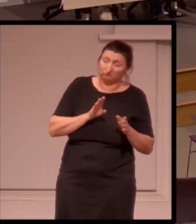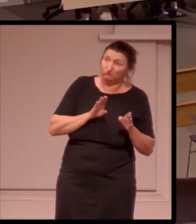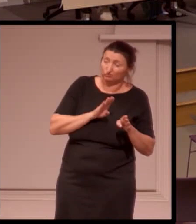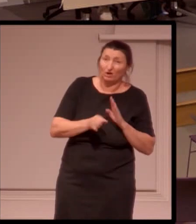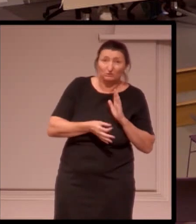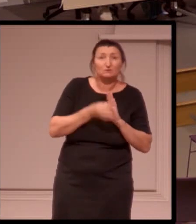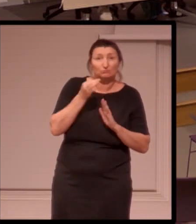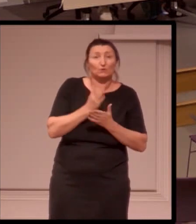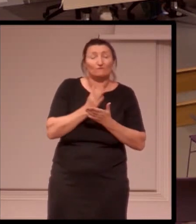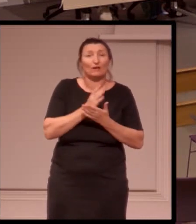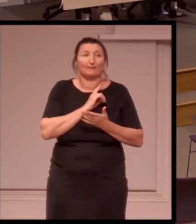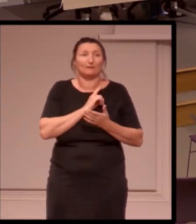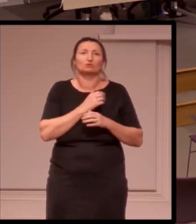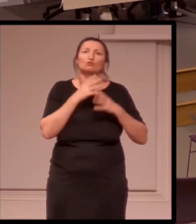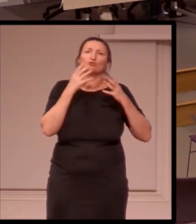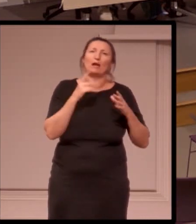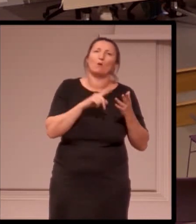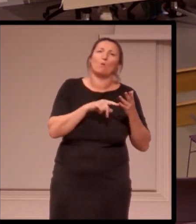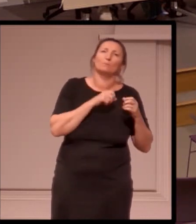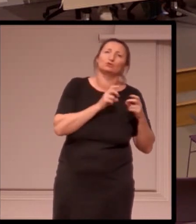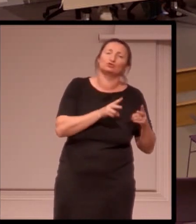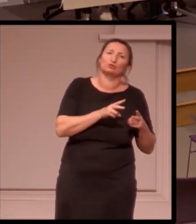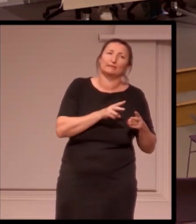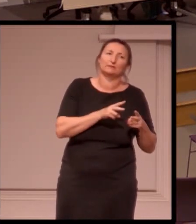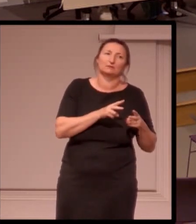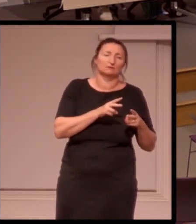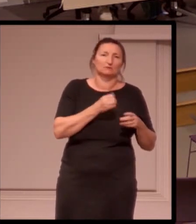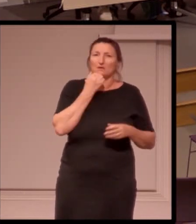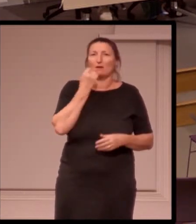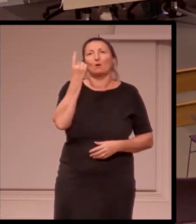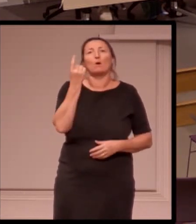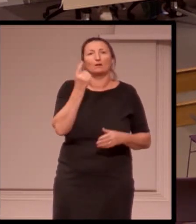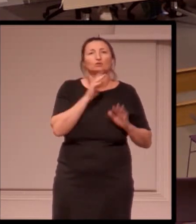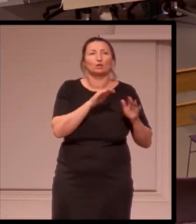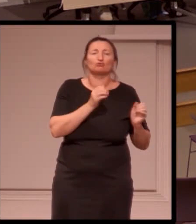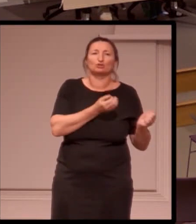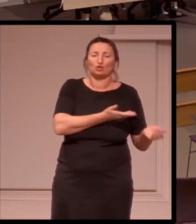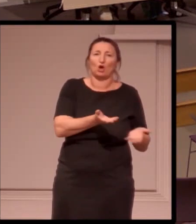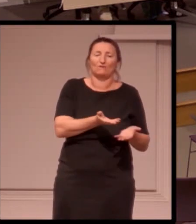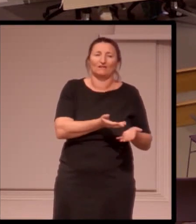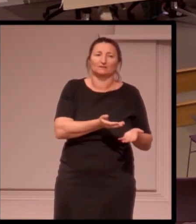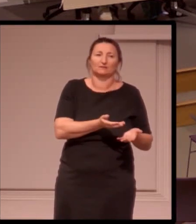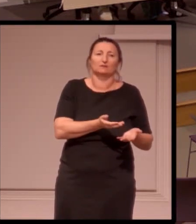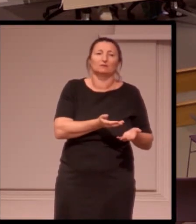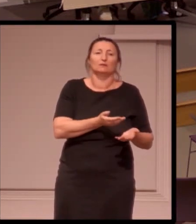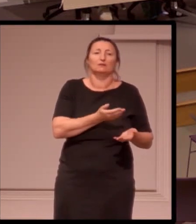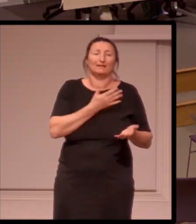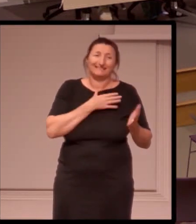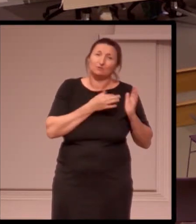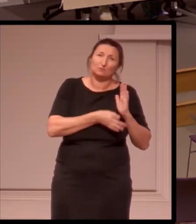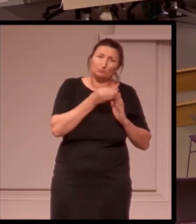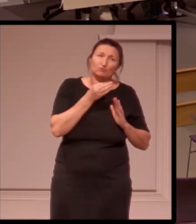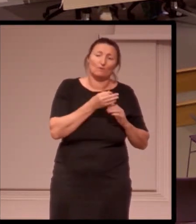And I know the Great Ormond Street are, absolutely the top people to be doing that. But more work needs to be done. I